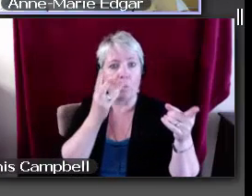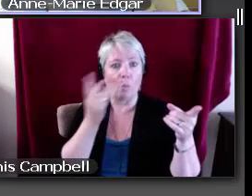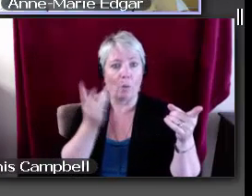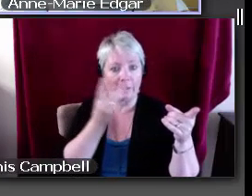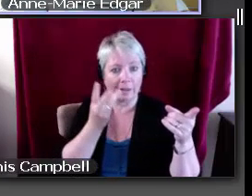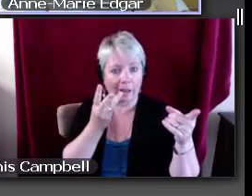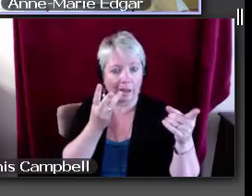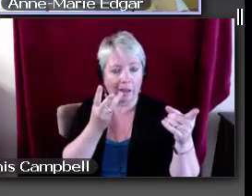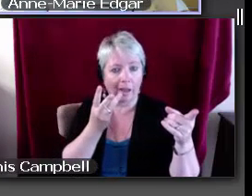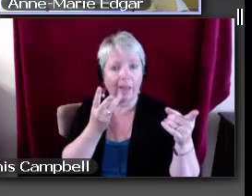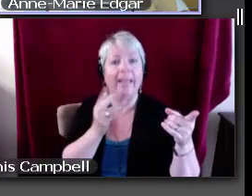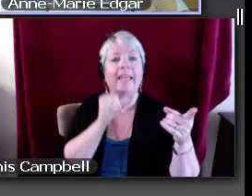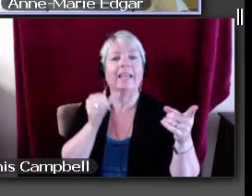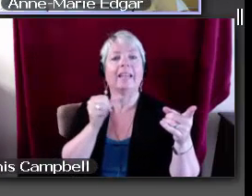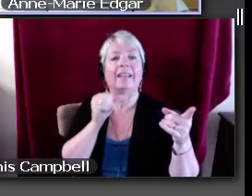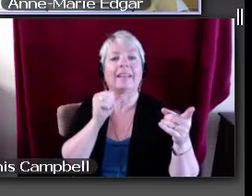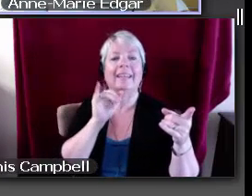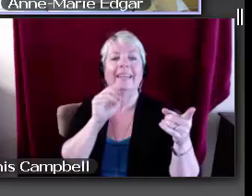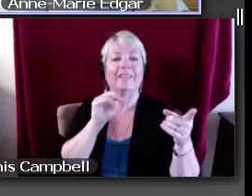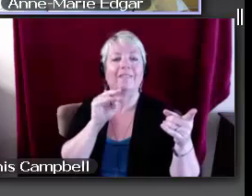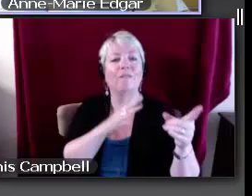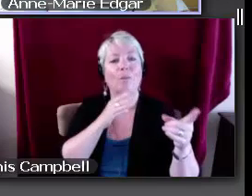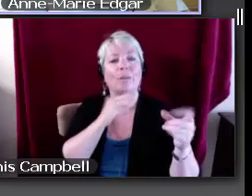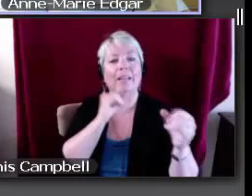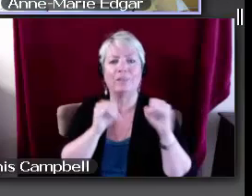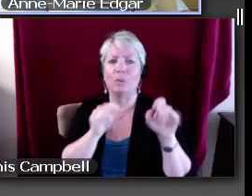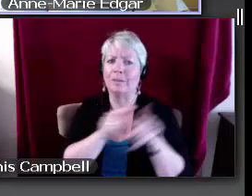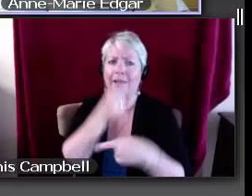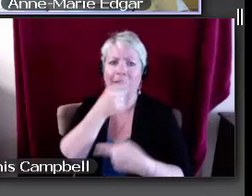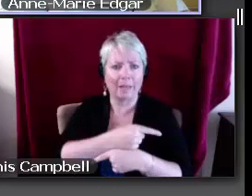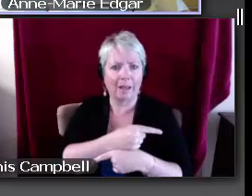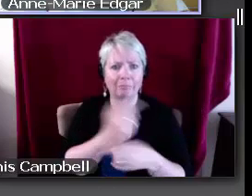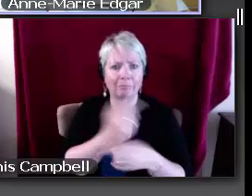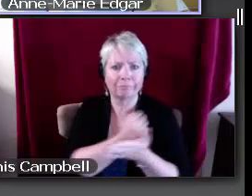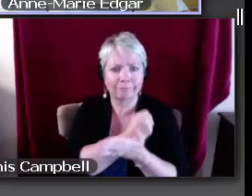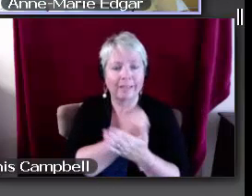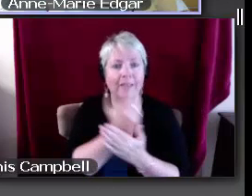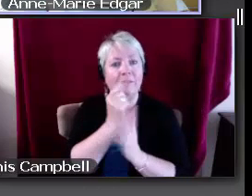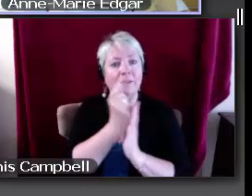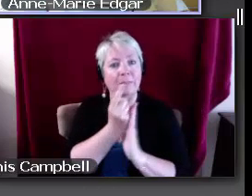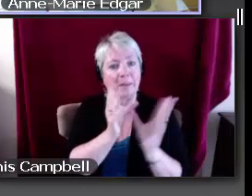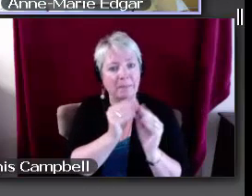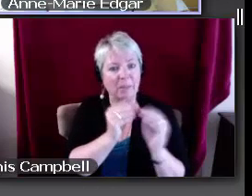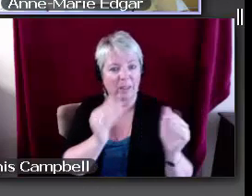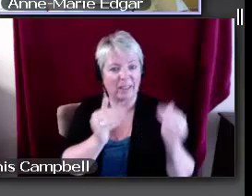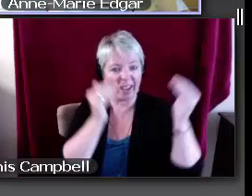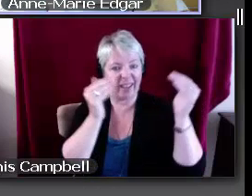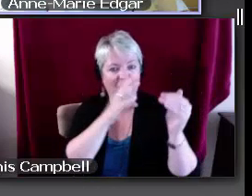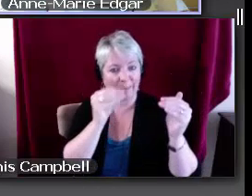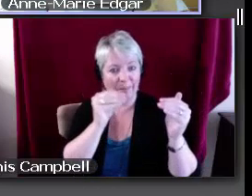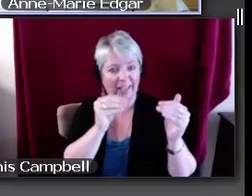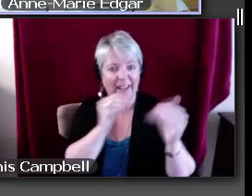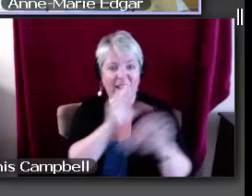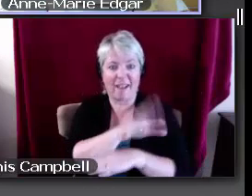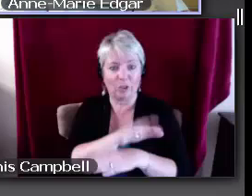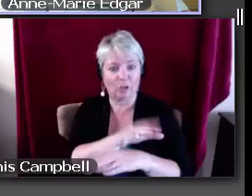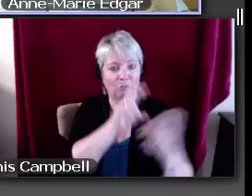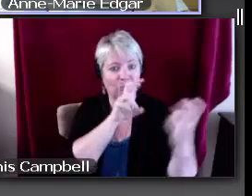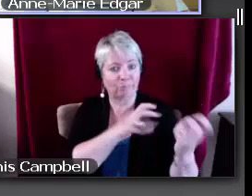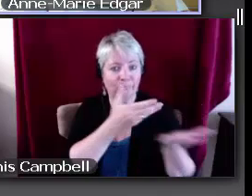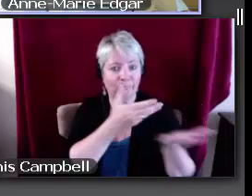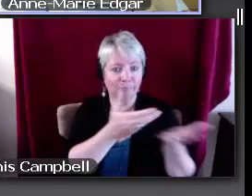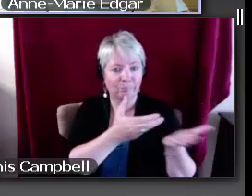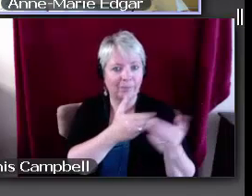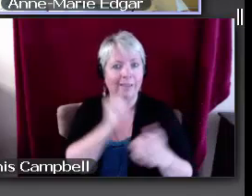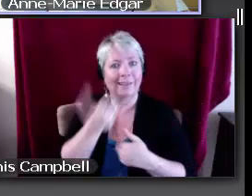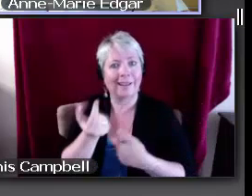an informal interview the same day. I had a 15-minute meeting with the head of the company in the afternoon and started 8 a.m. the next